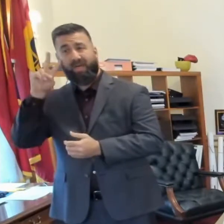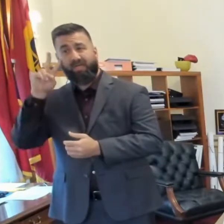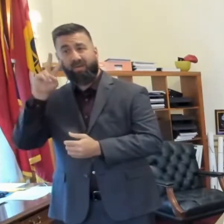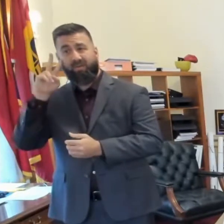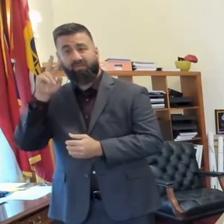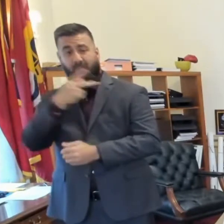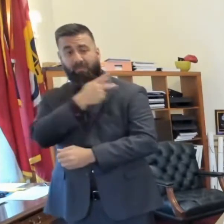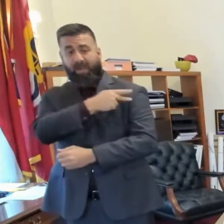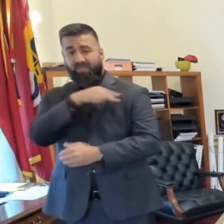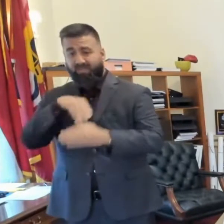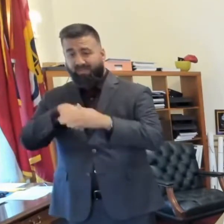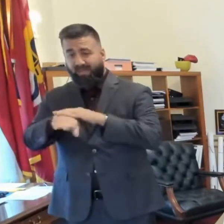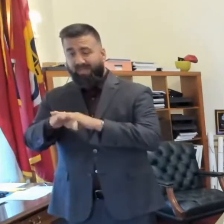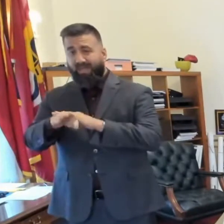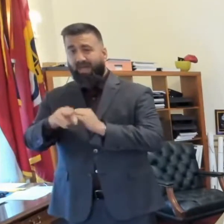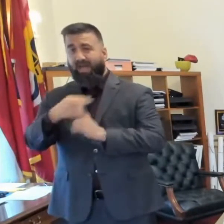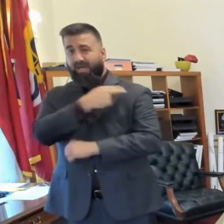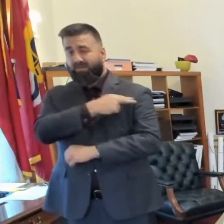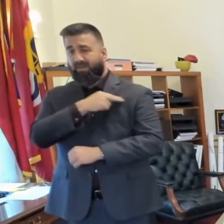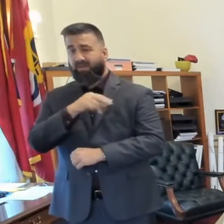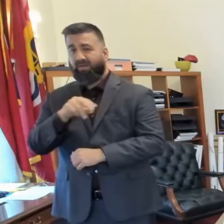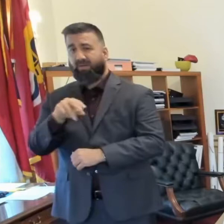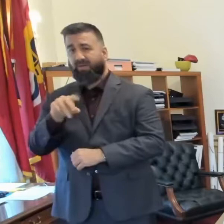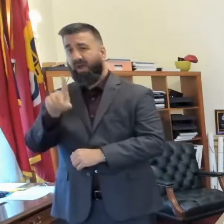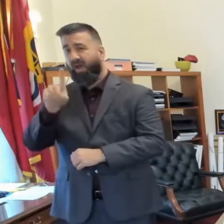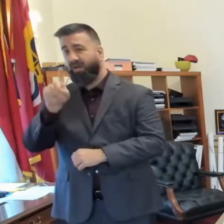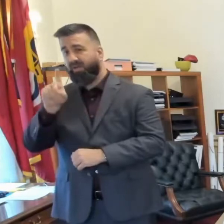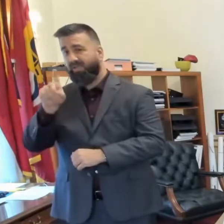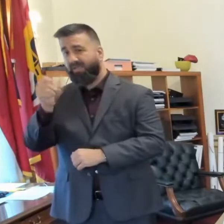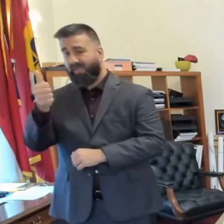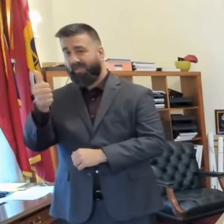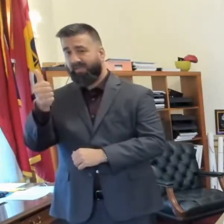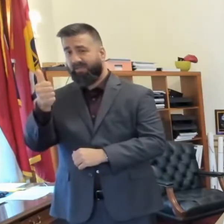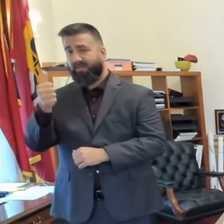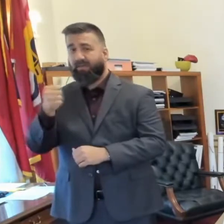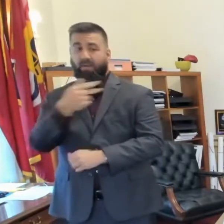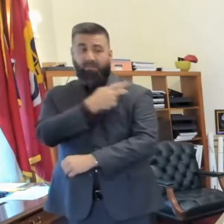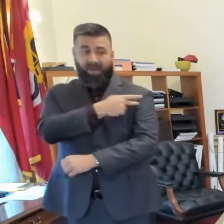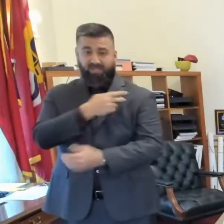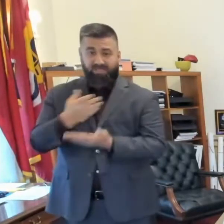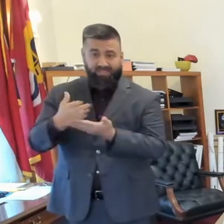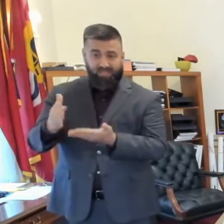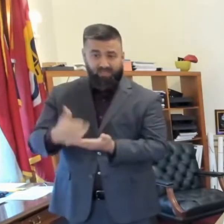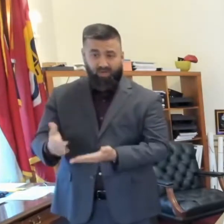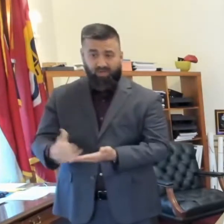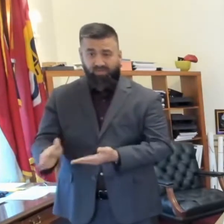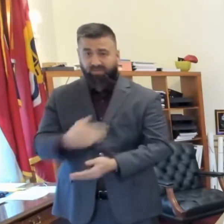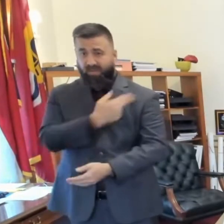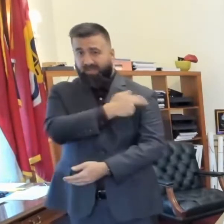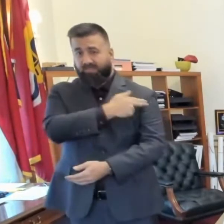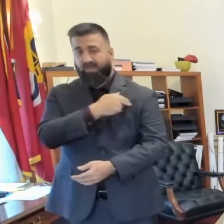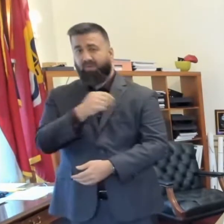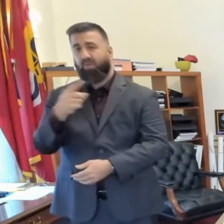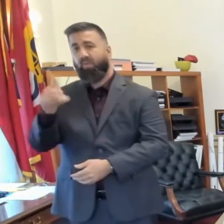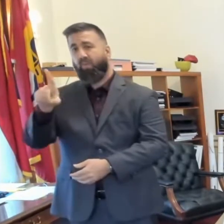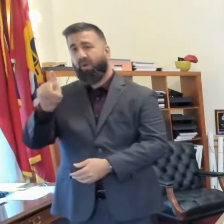110. Patients discharged was 119. So